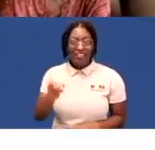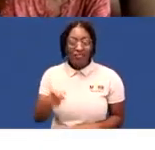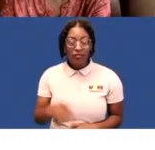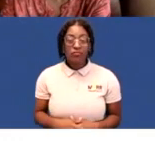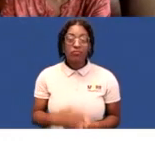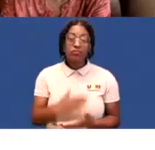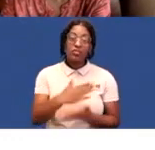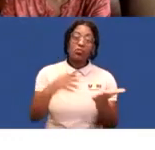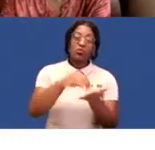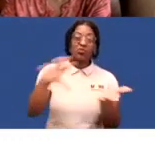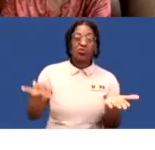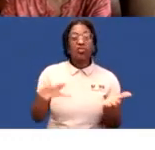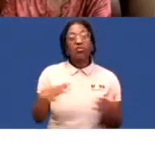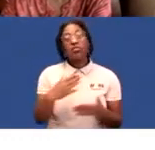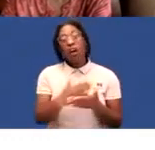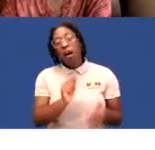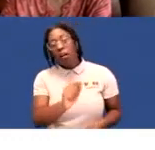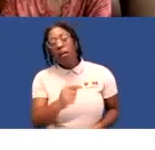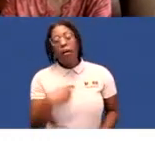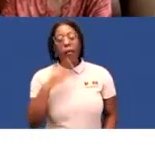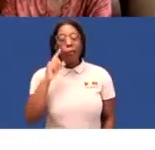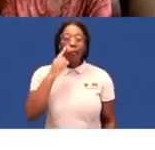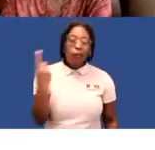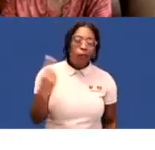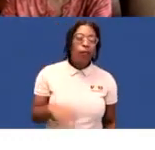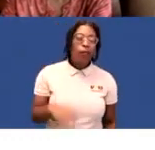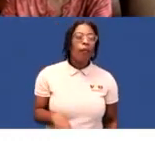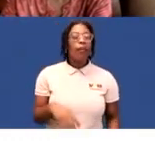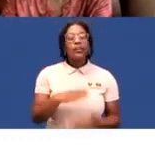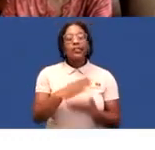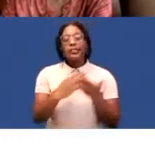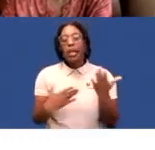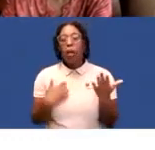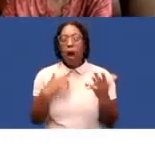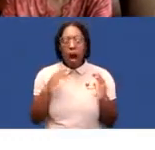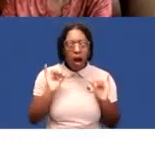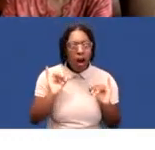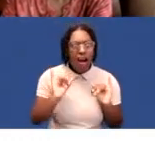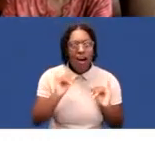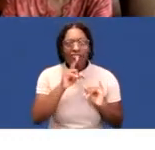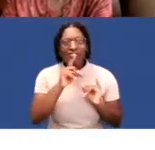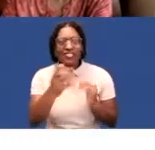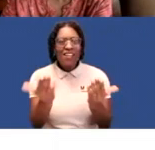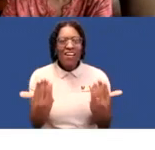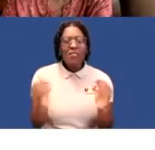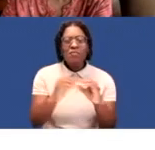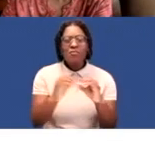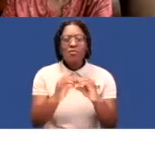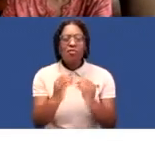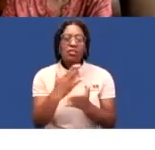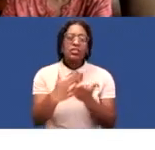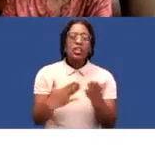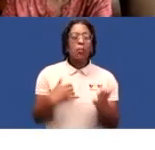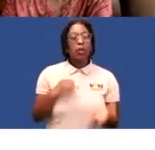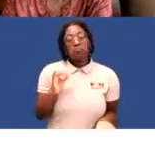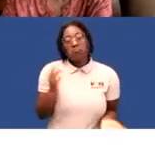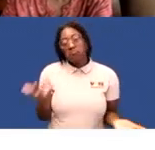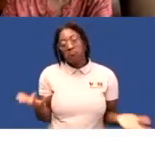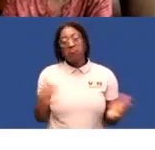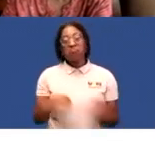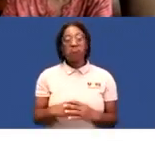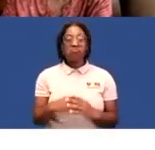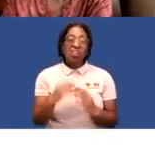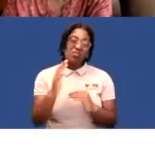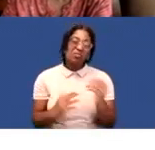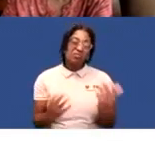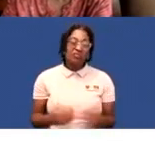totally bored. Buy into the unknown is hard, but I gave them some examples. Then I told them mostly about inventors and